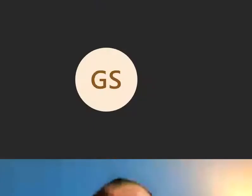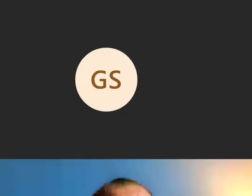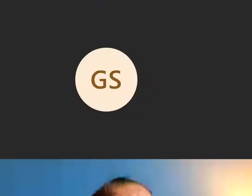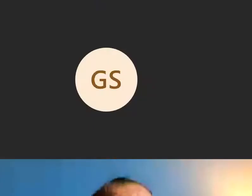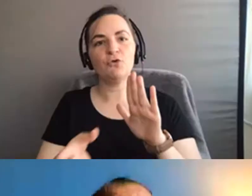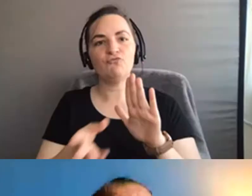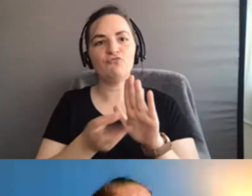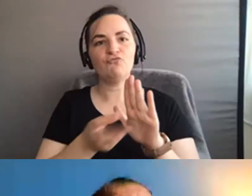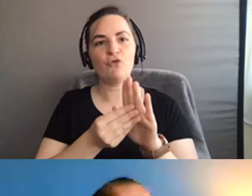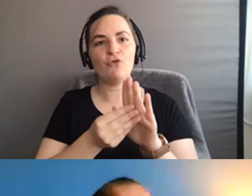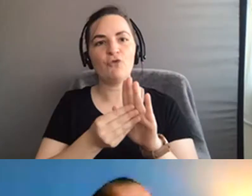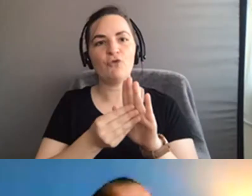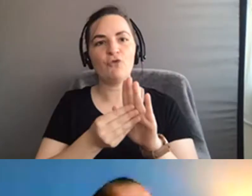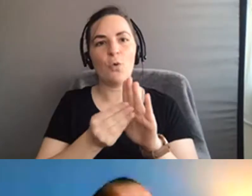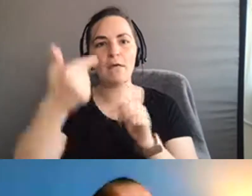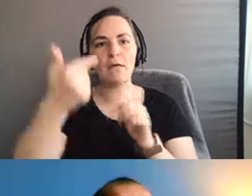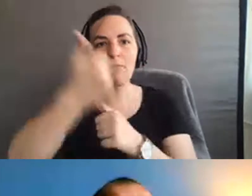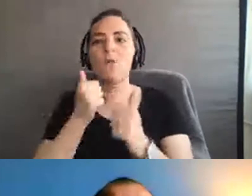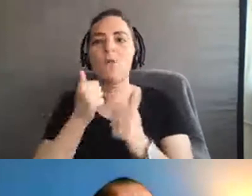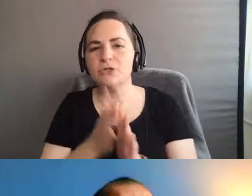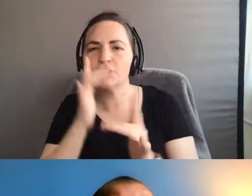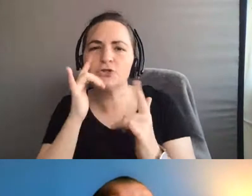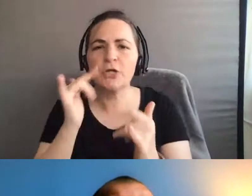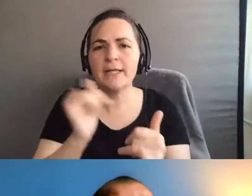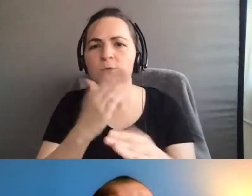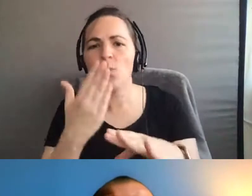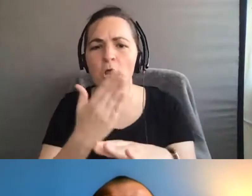I'm just checking it's working.